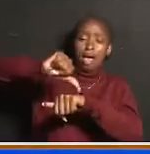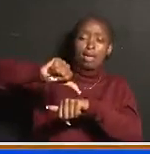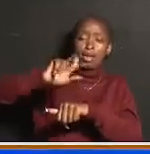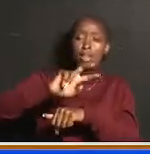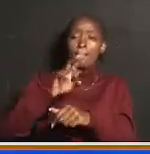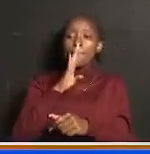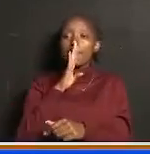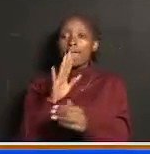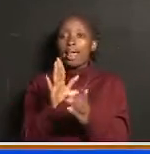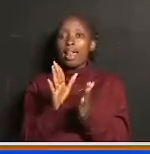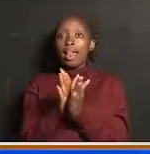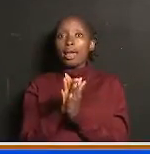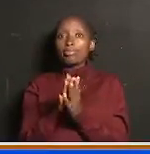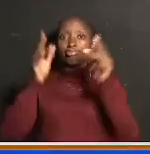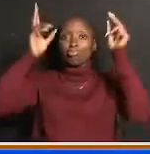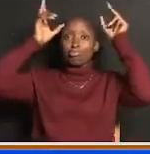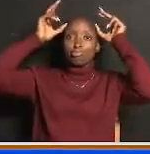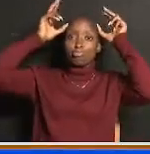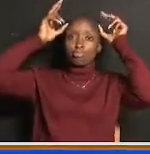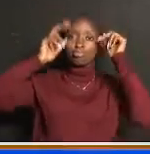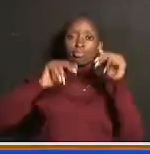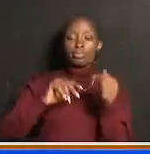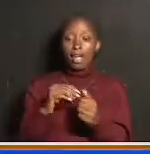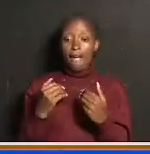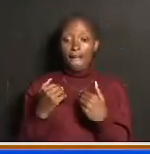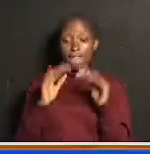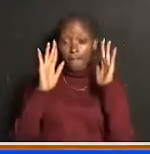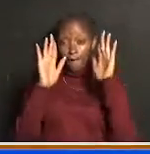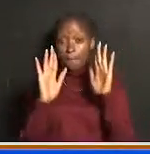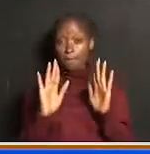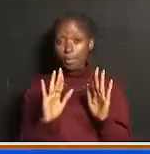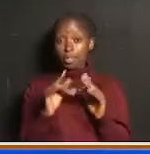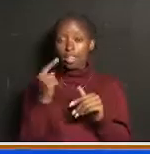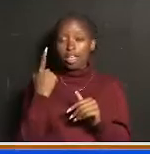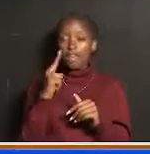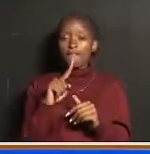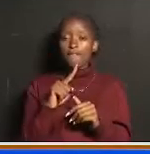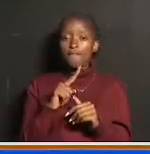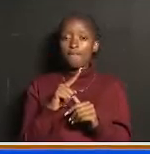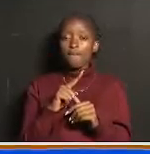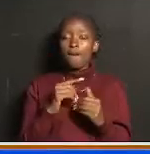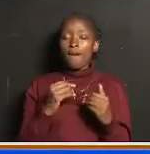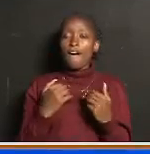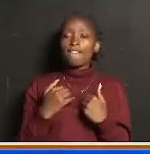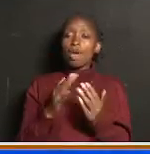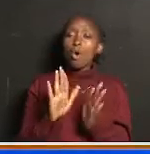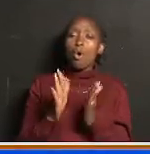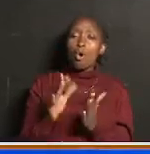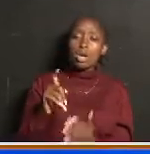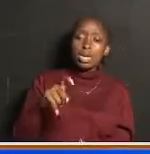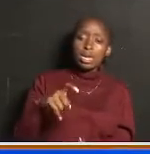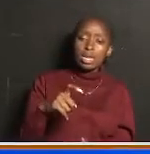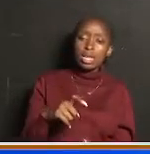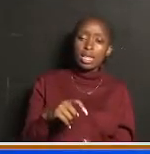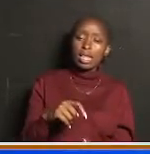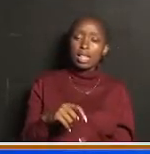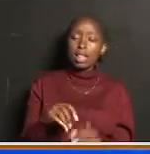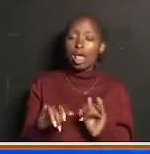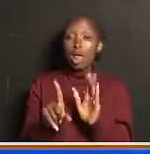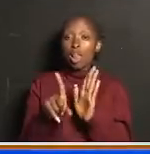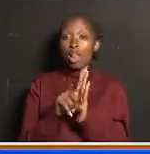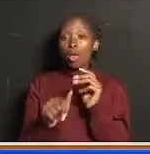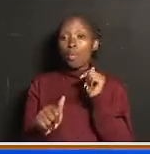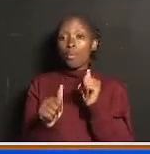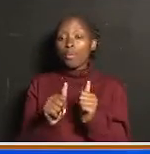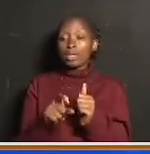Speaker, kuna umuhimu wa kuomba sheria mwafaka zizingatiwe na ziangaliwe. And don't